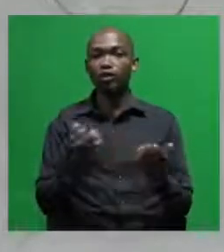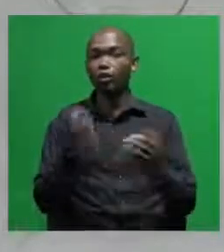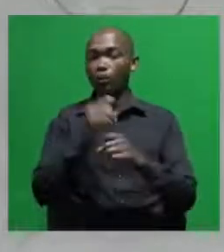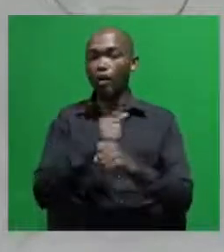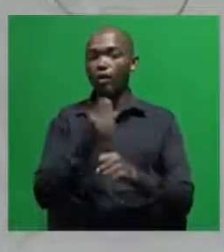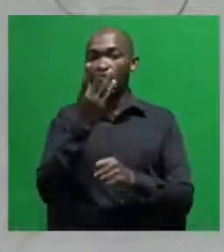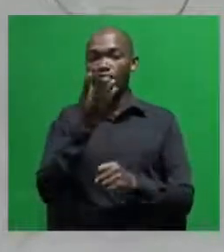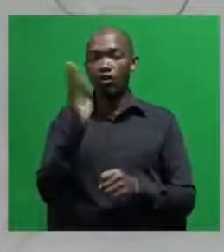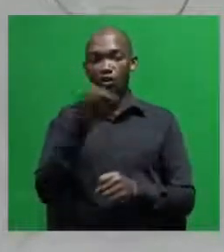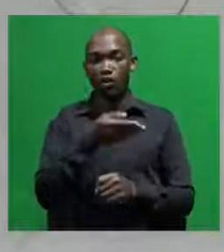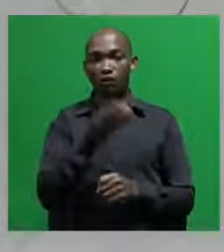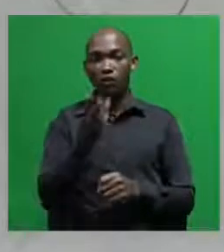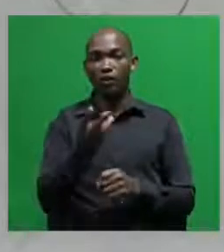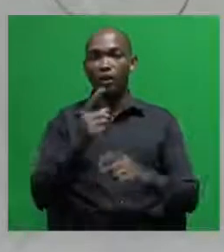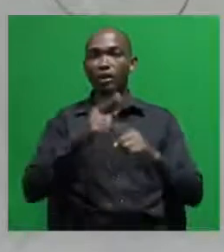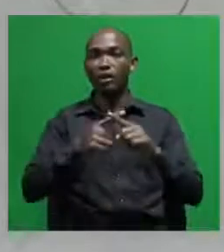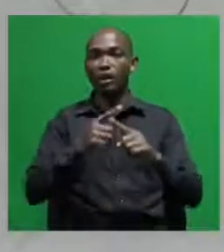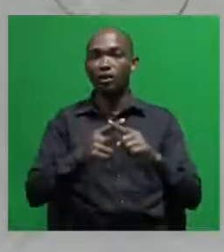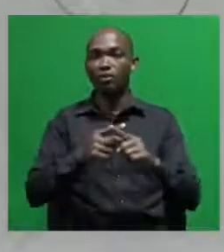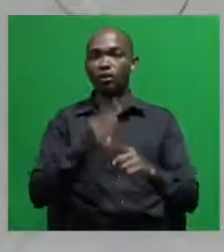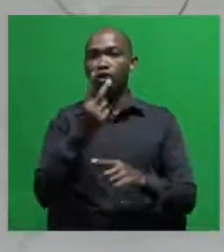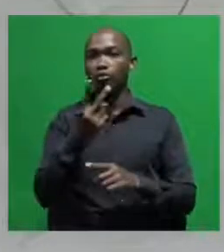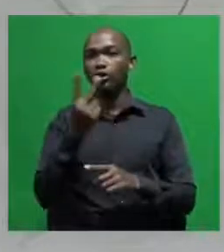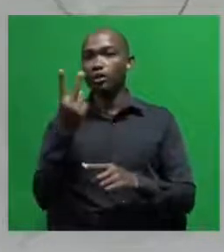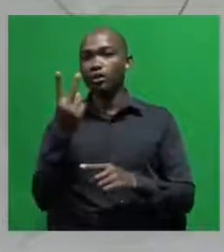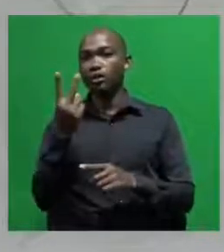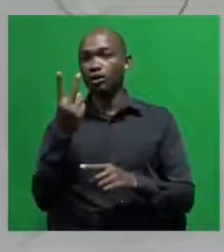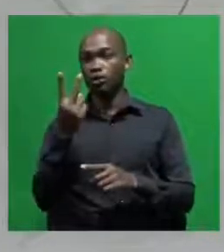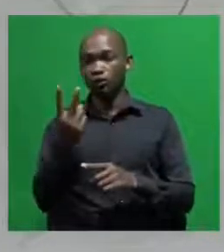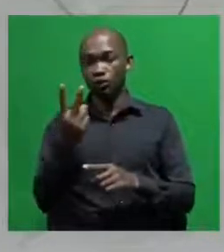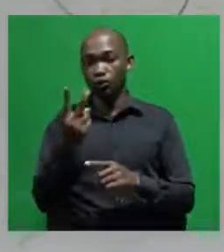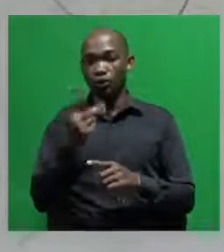have 4/3 times